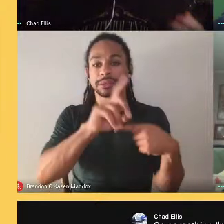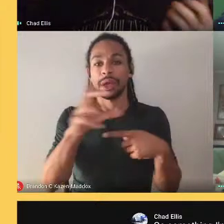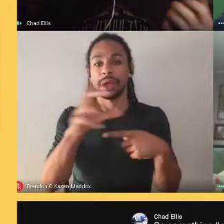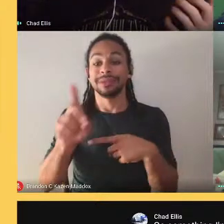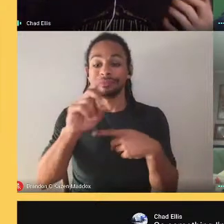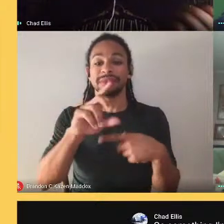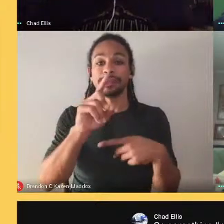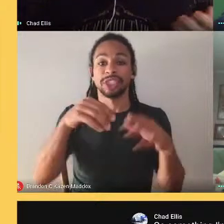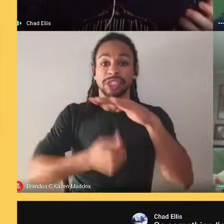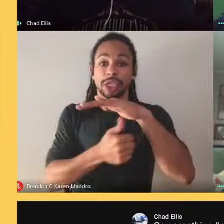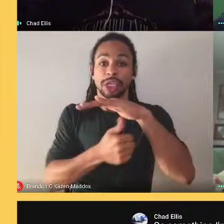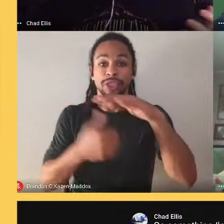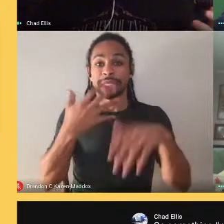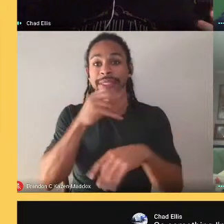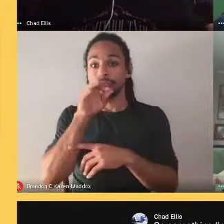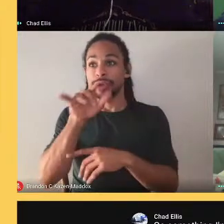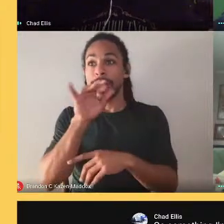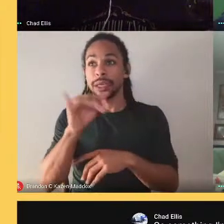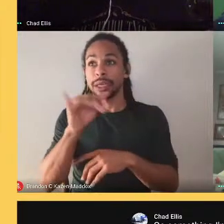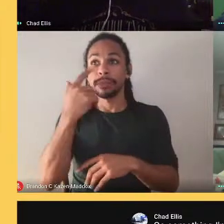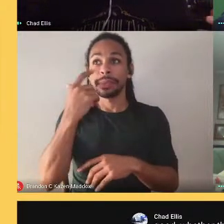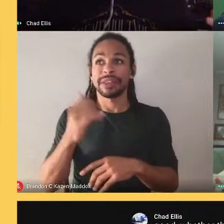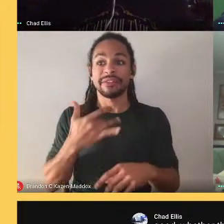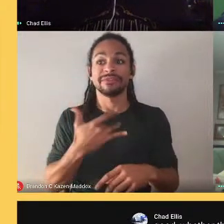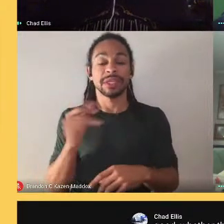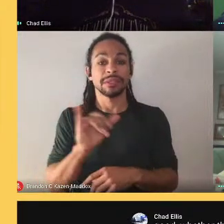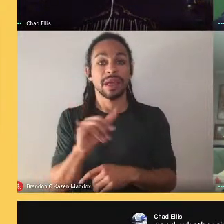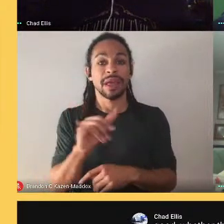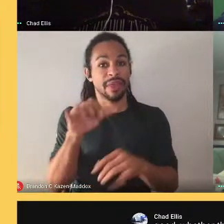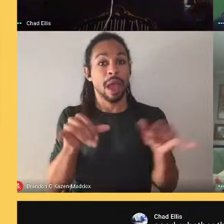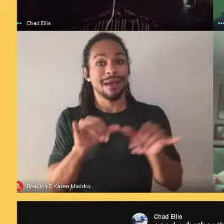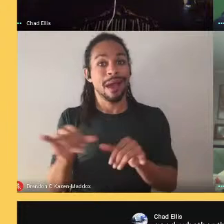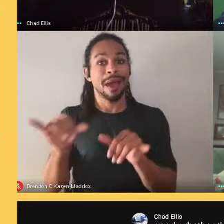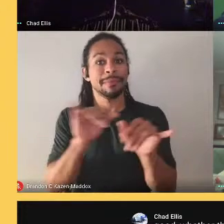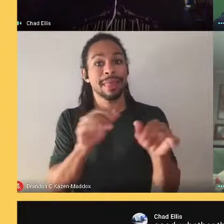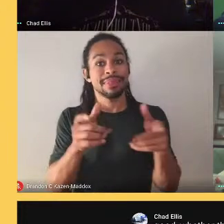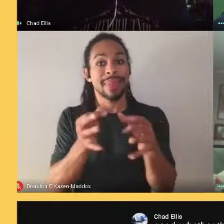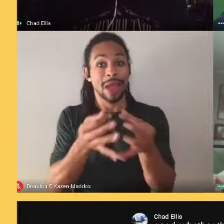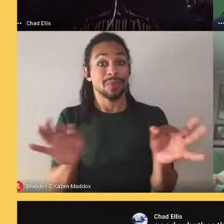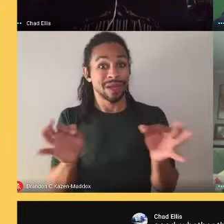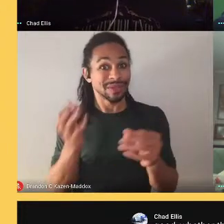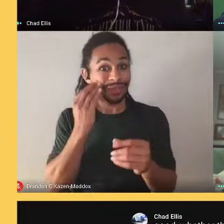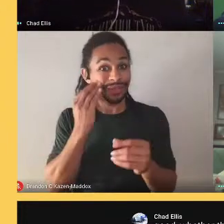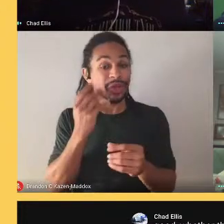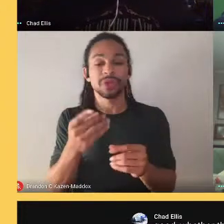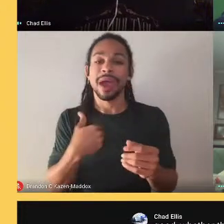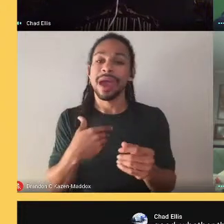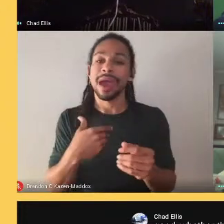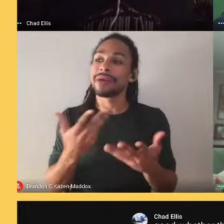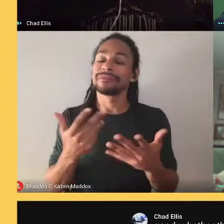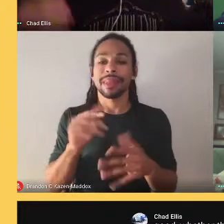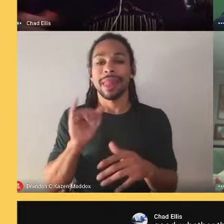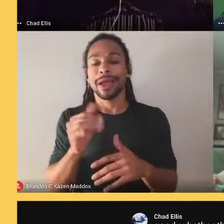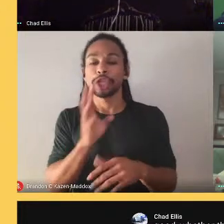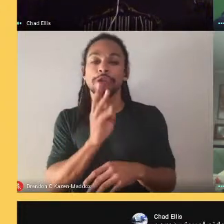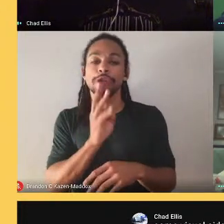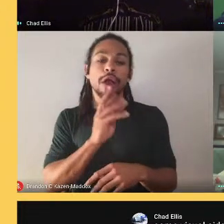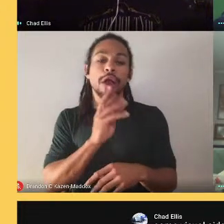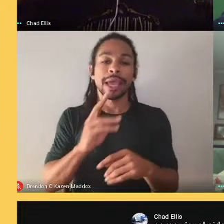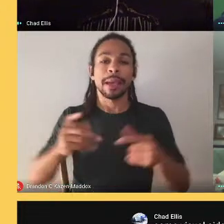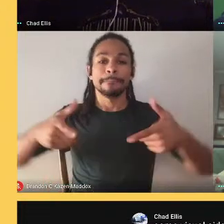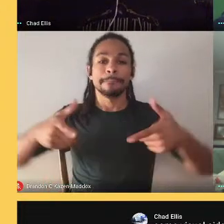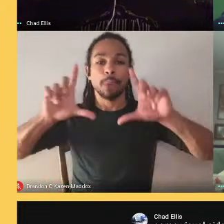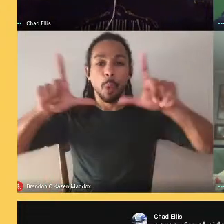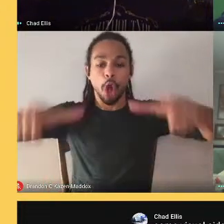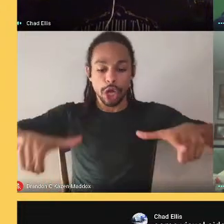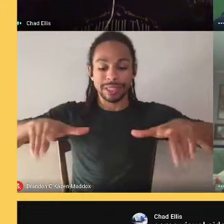common language, you know, in the same way where you had like talking boards and seances in like the Victorian age that became